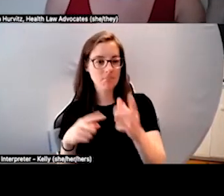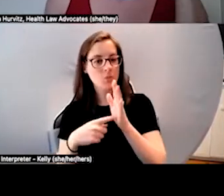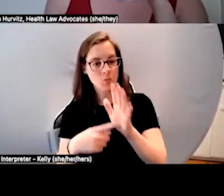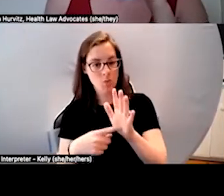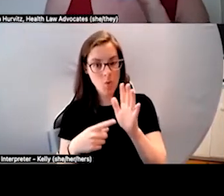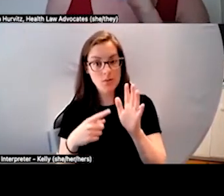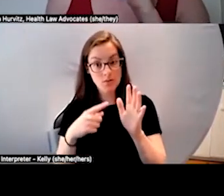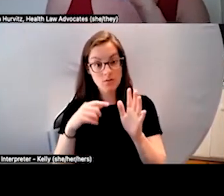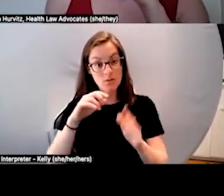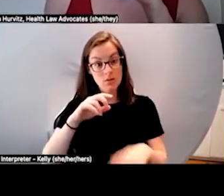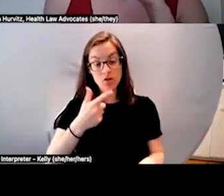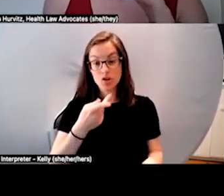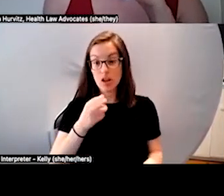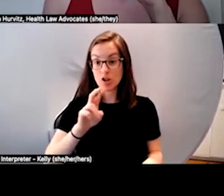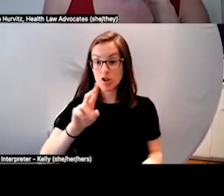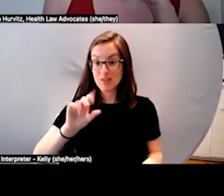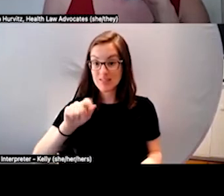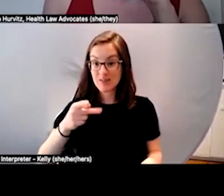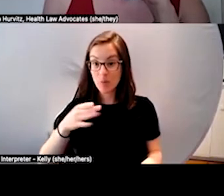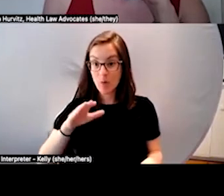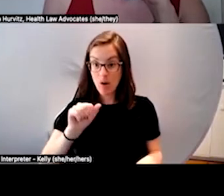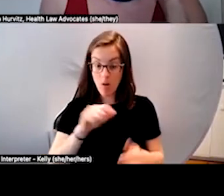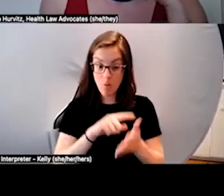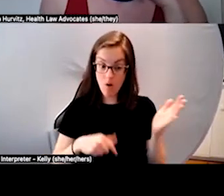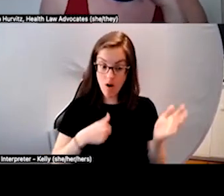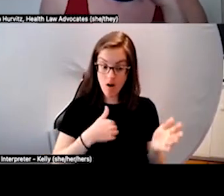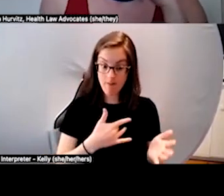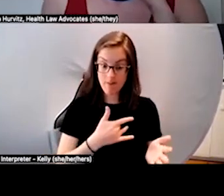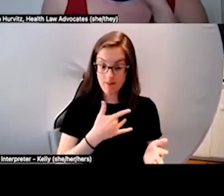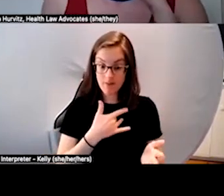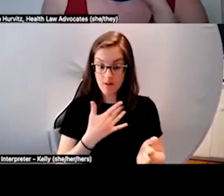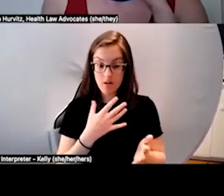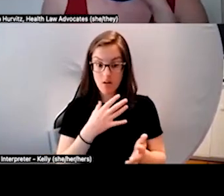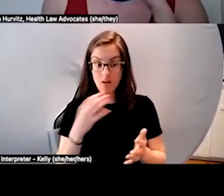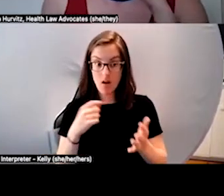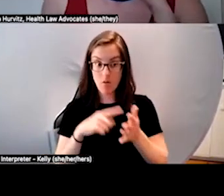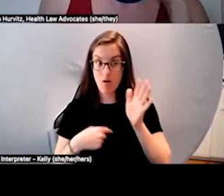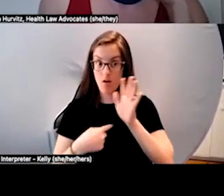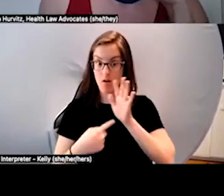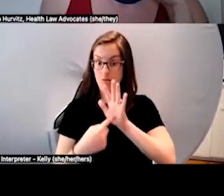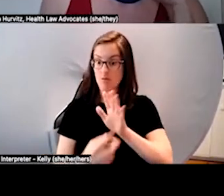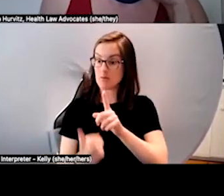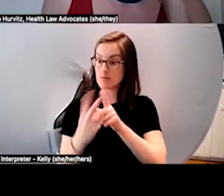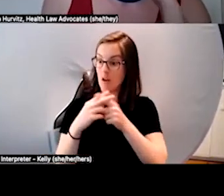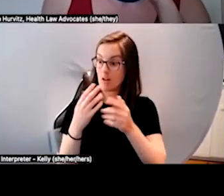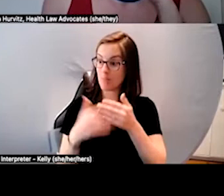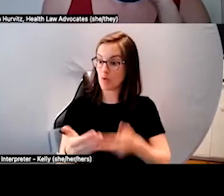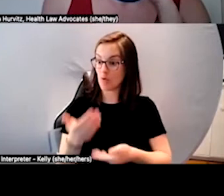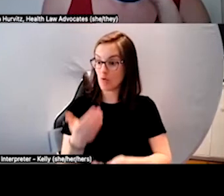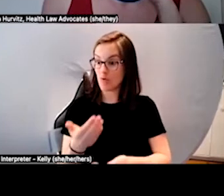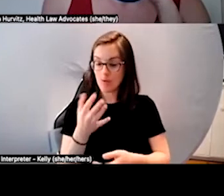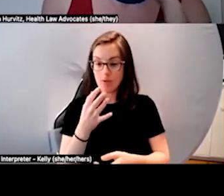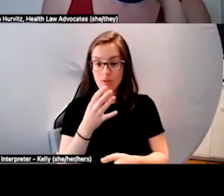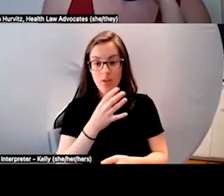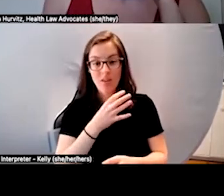caused by this discrepancy between a person's gender identity and that person's sex assigned at birth and the associated